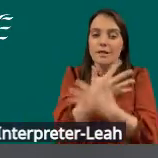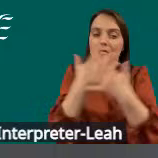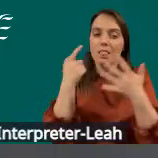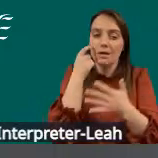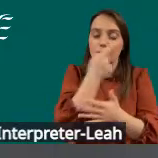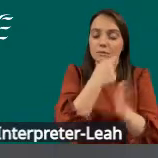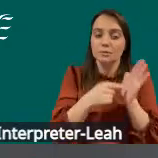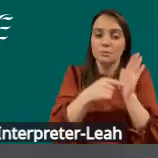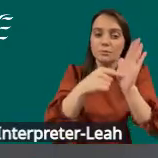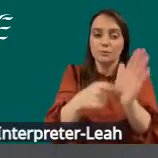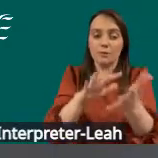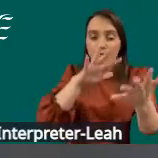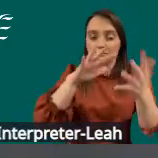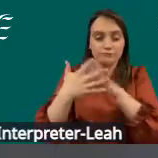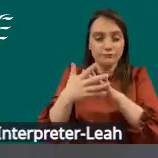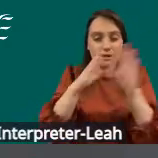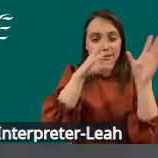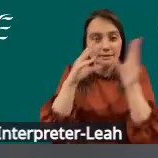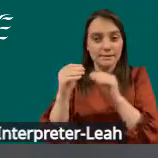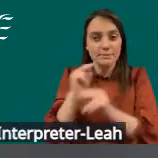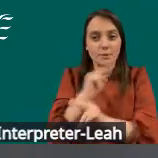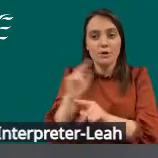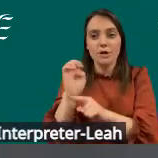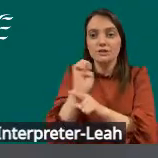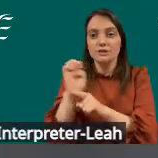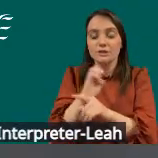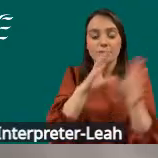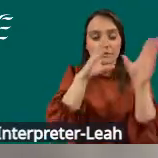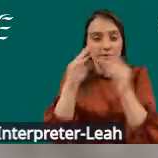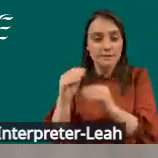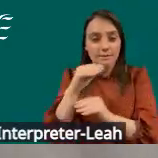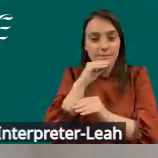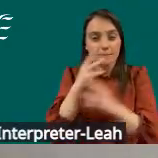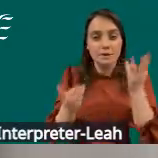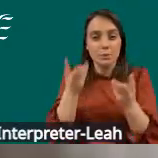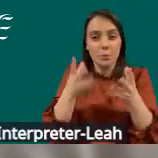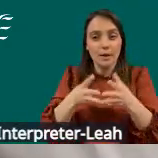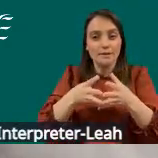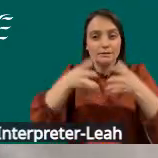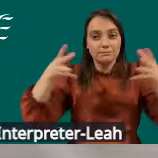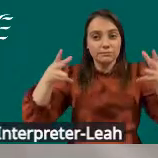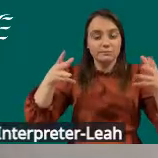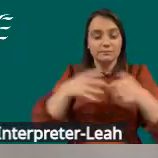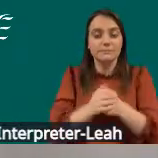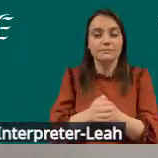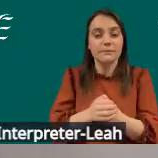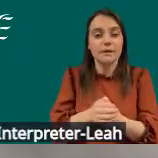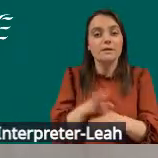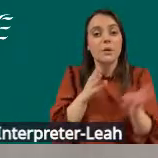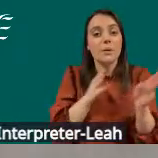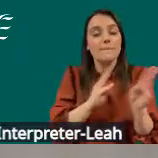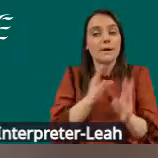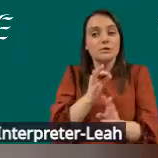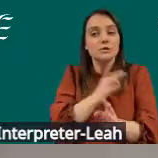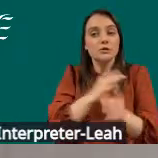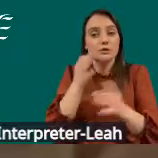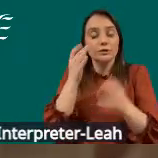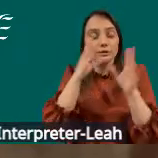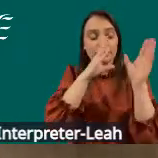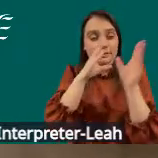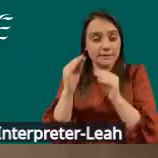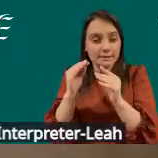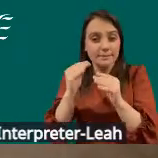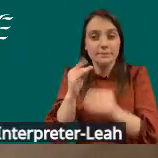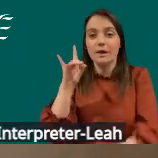linking disrupted sleep or lack of sleep with weight gain. We should practice good sleep hygiene. Stress is another